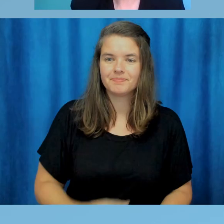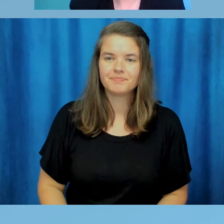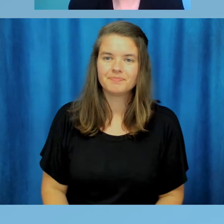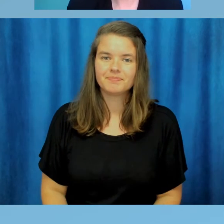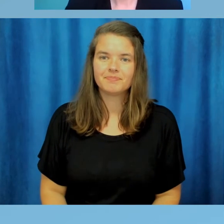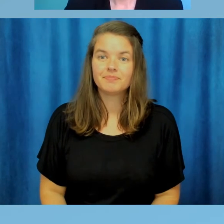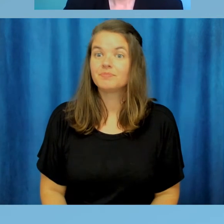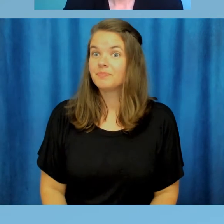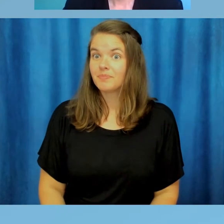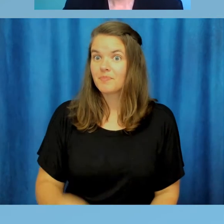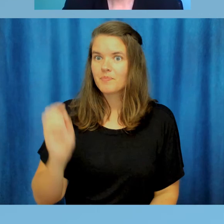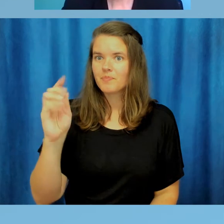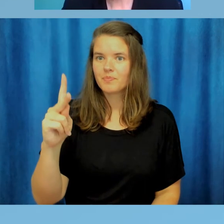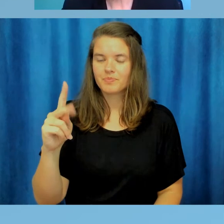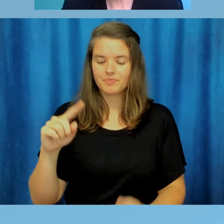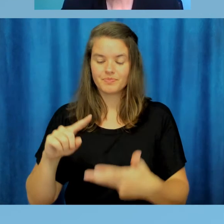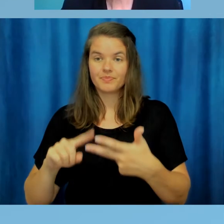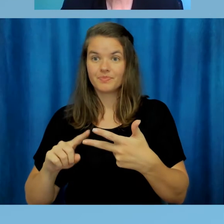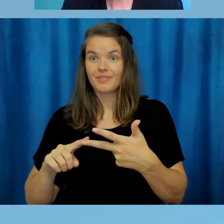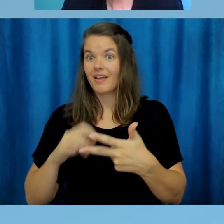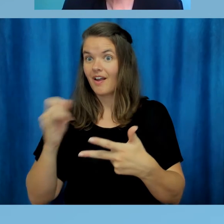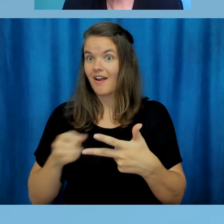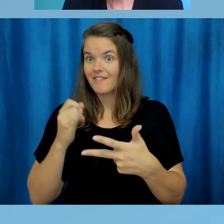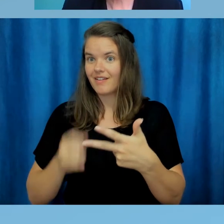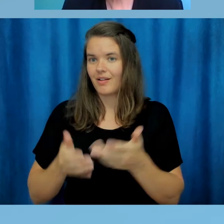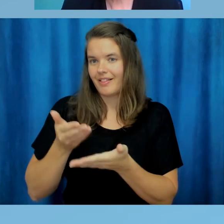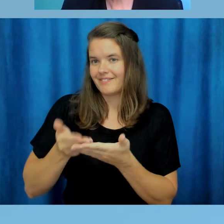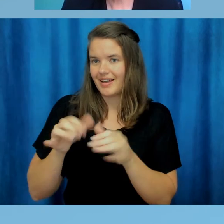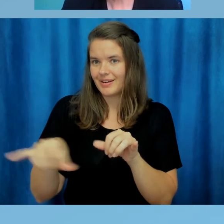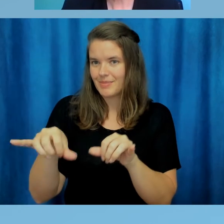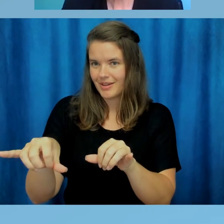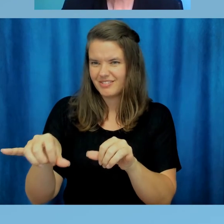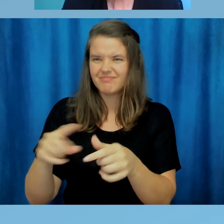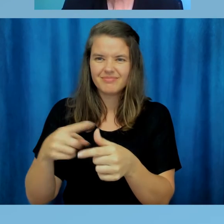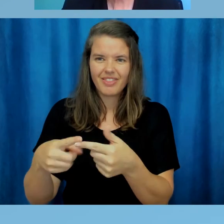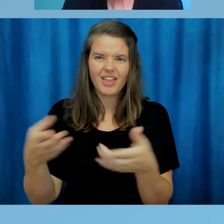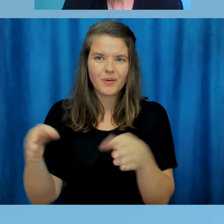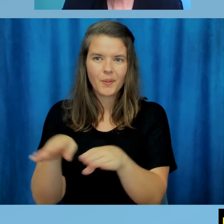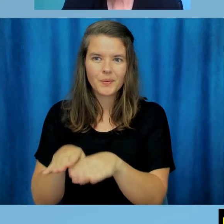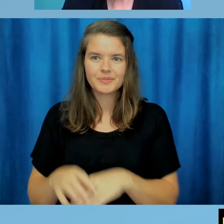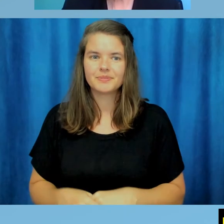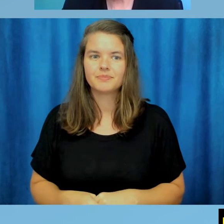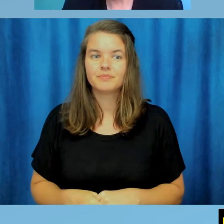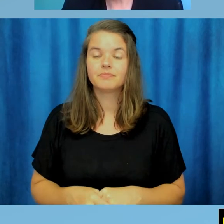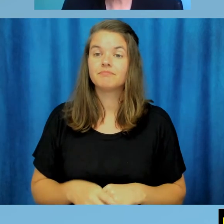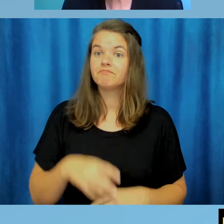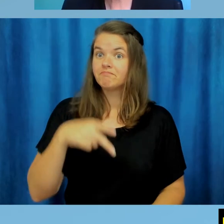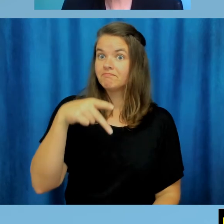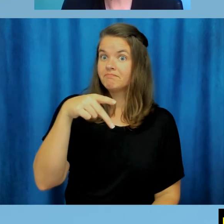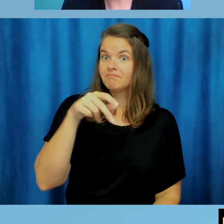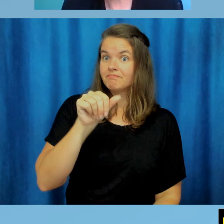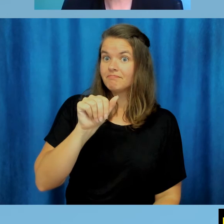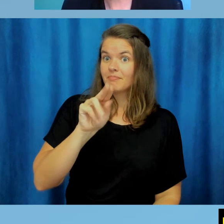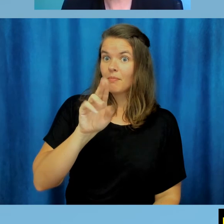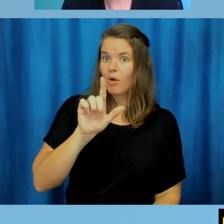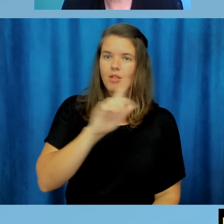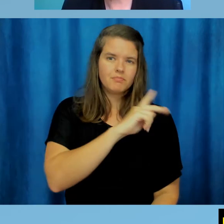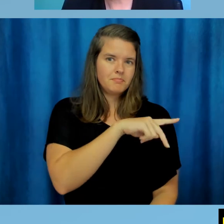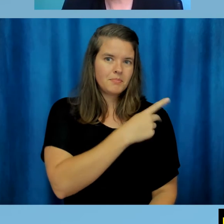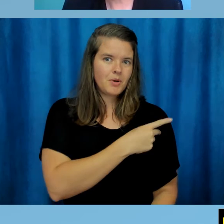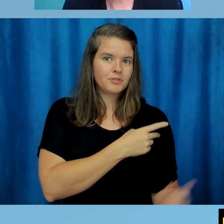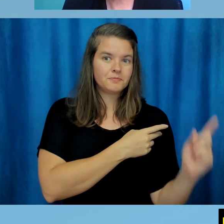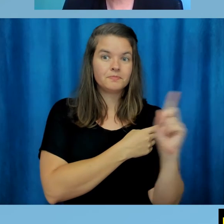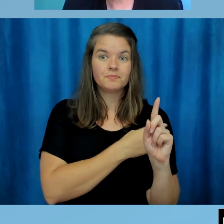Okay, our final fact pattern before we close. Patient Paul comes into the hospital